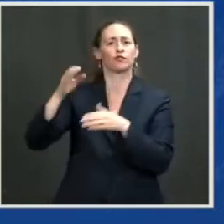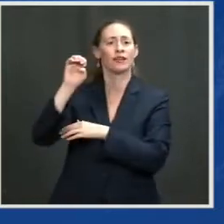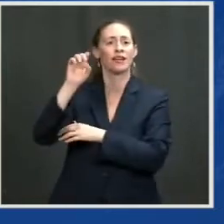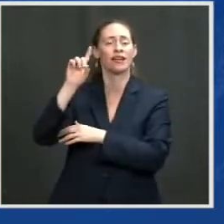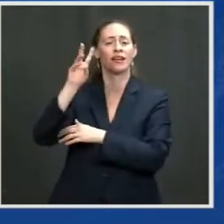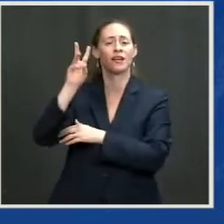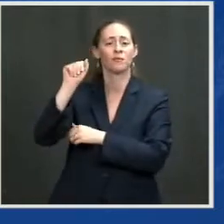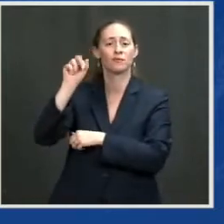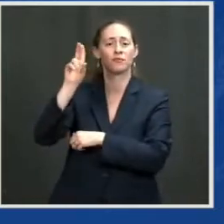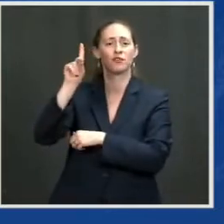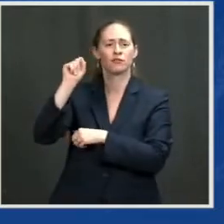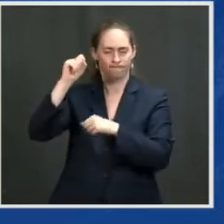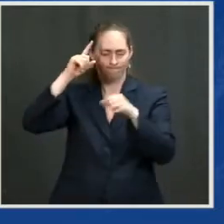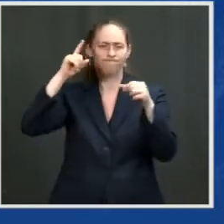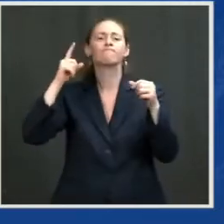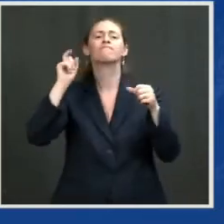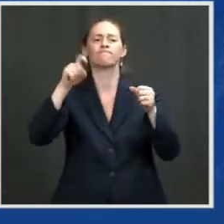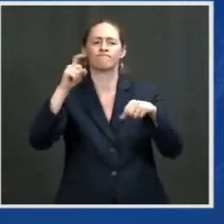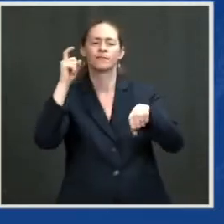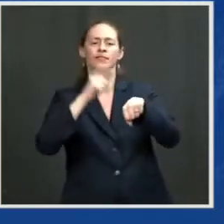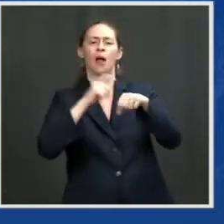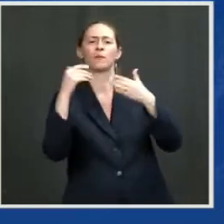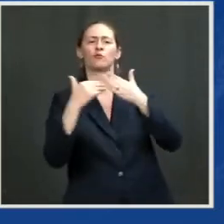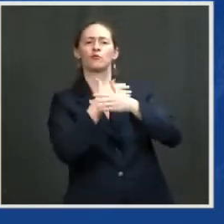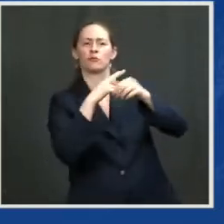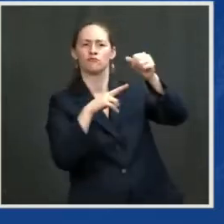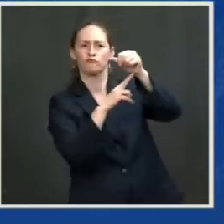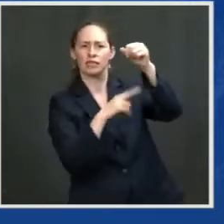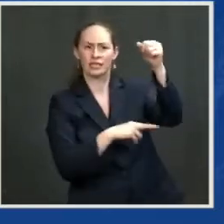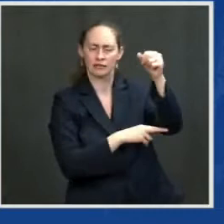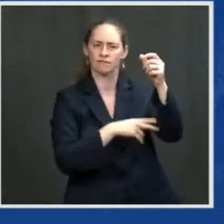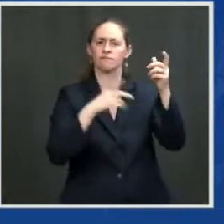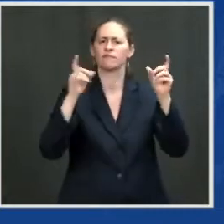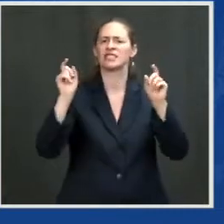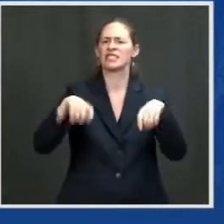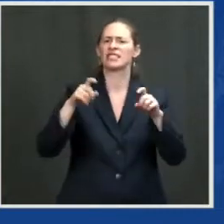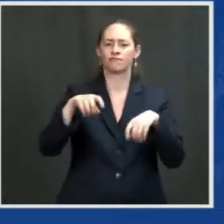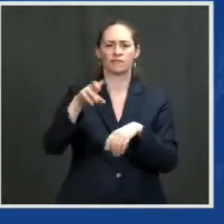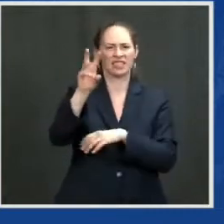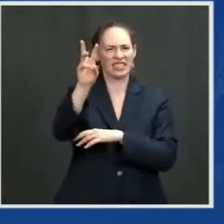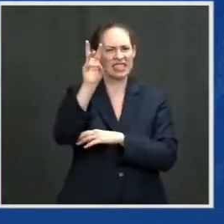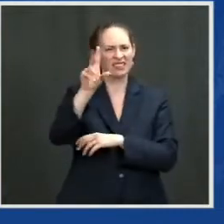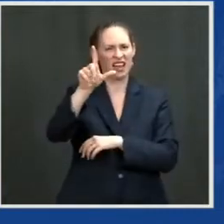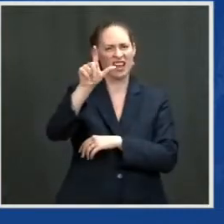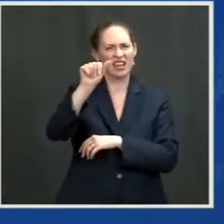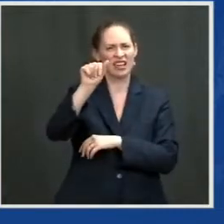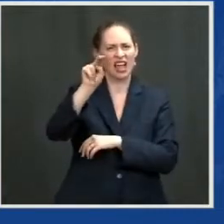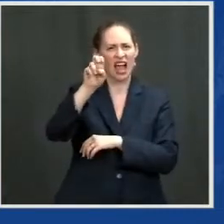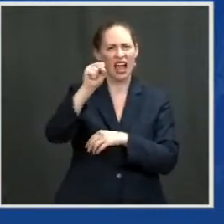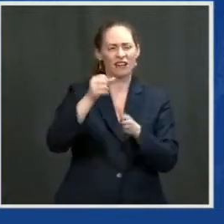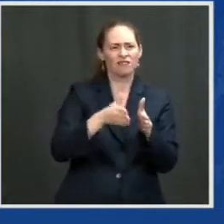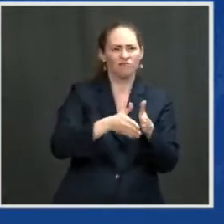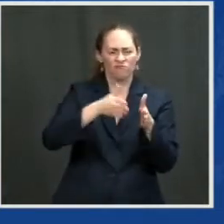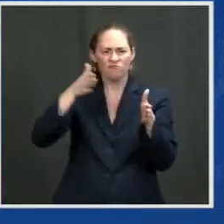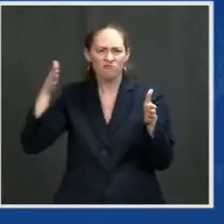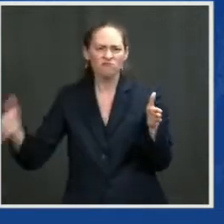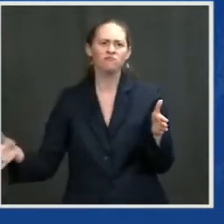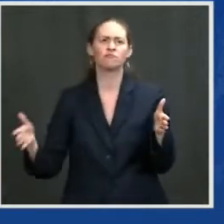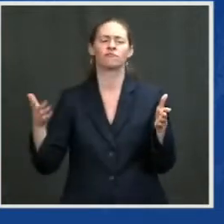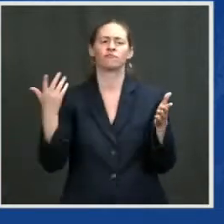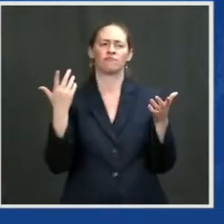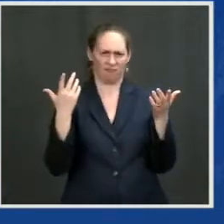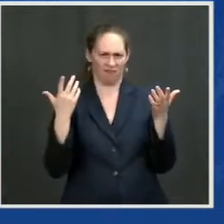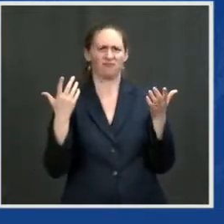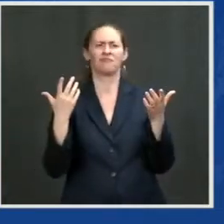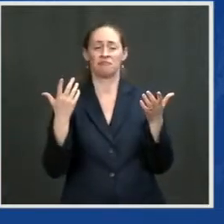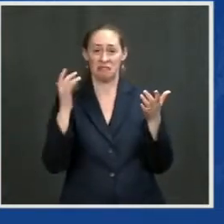with 6 lanes, new interchanges, that's safer, reduces congestion. And it shouldn't be this hard to